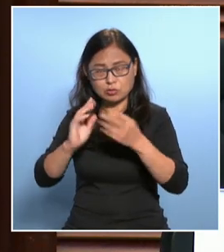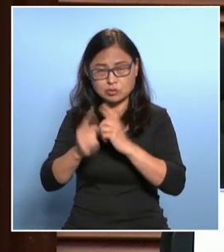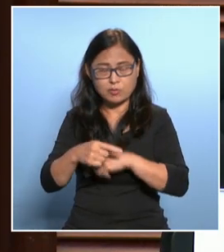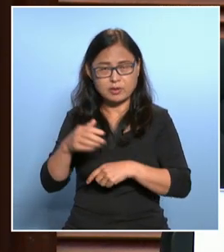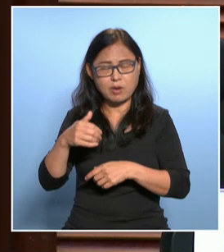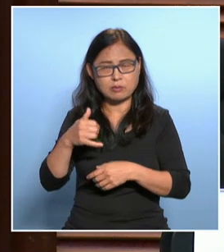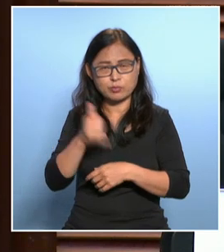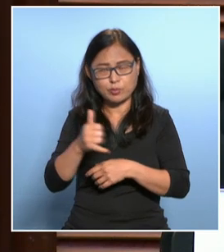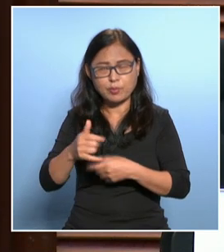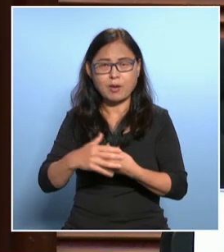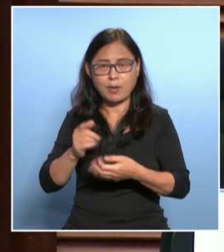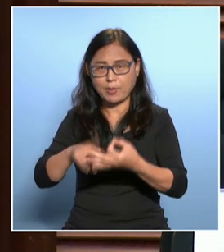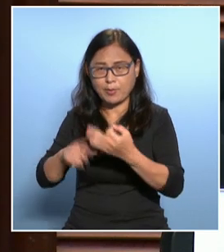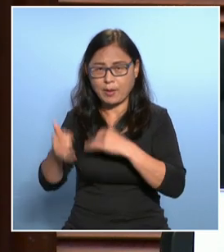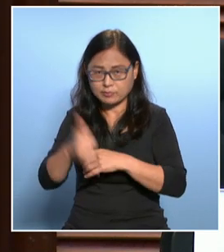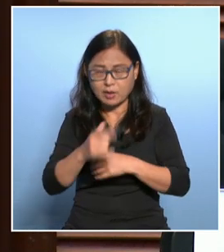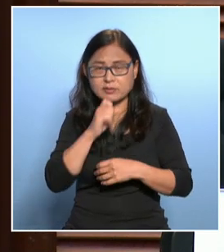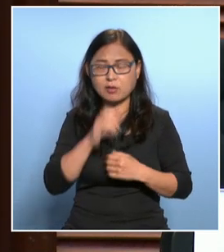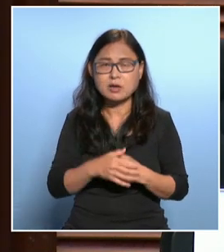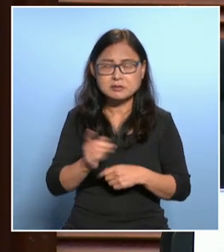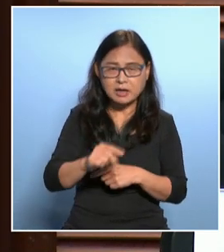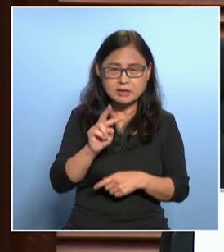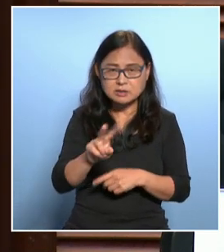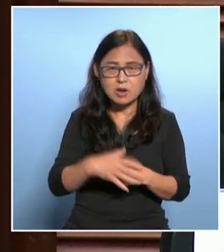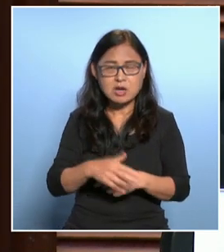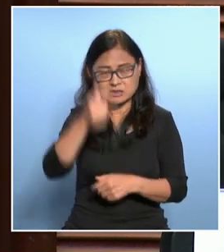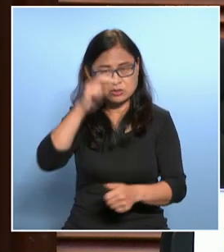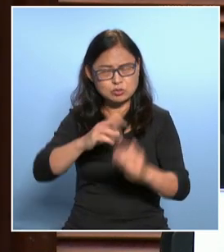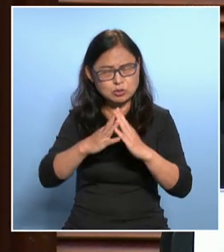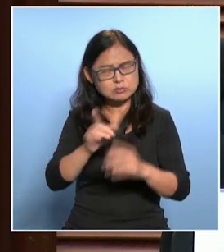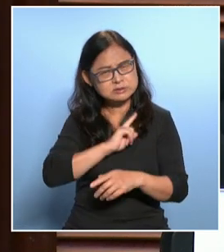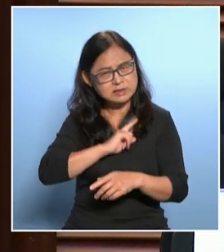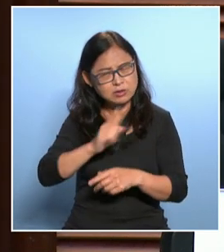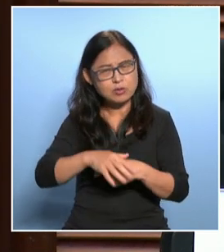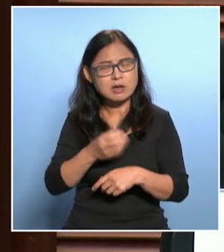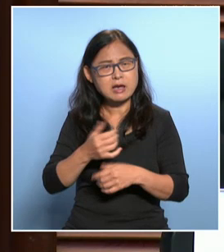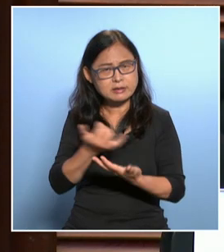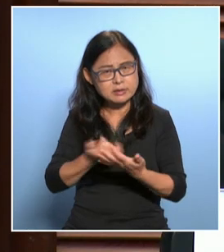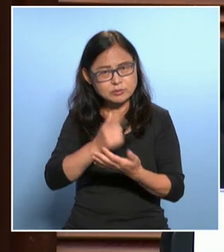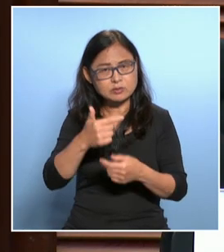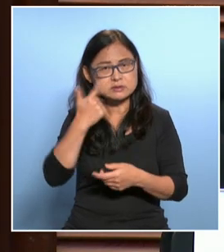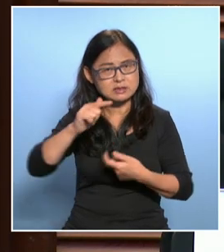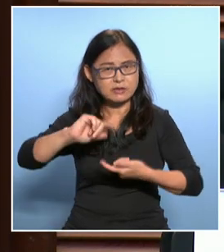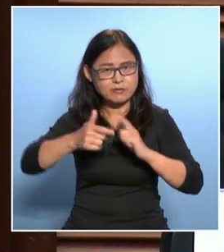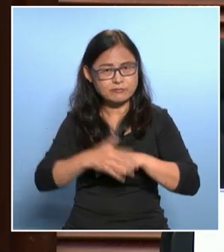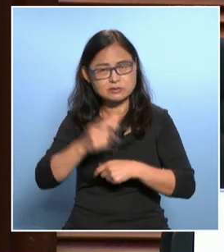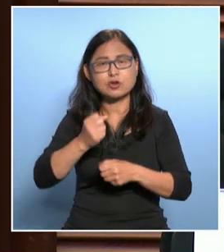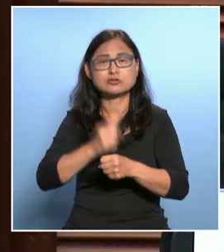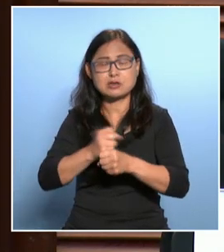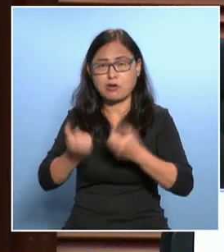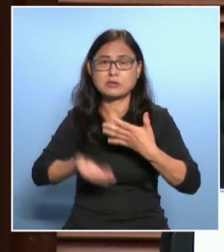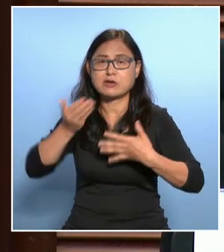performance. There are representatives from the administration and from other stakeholders. We want